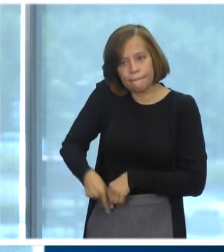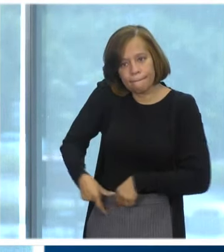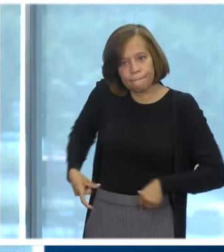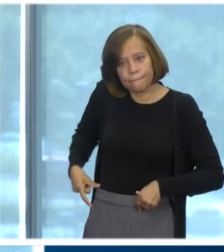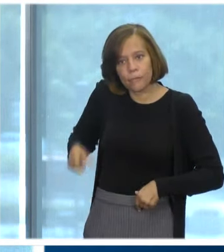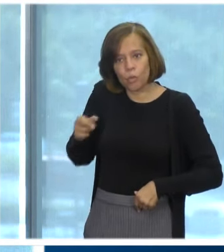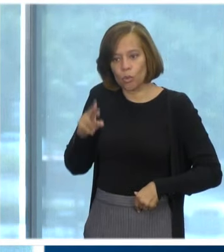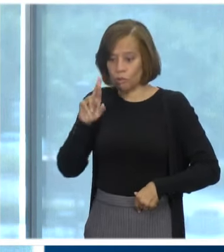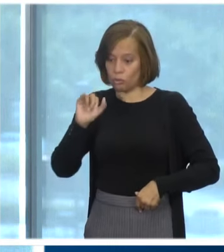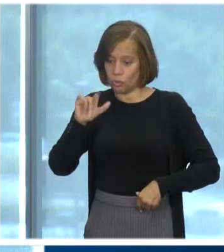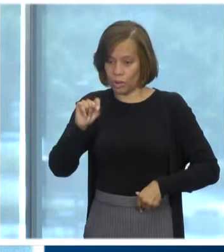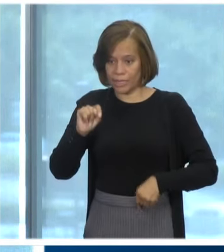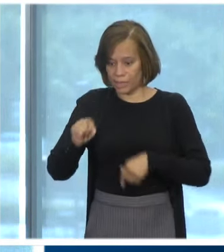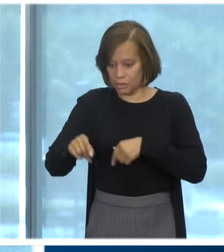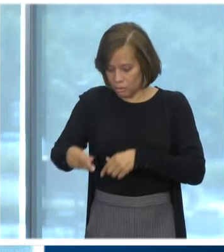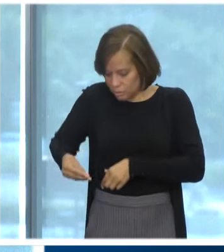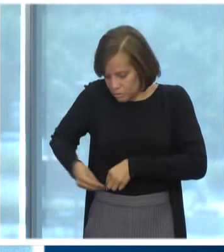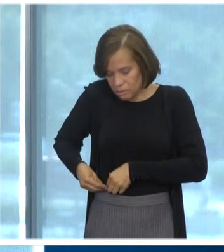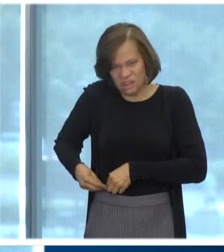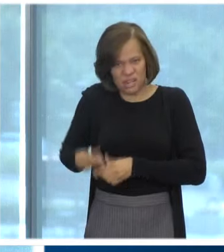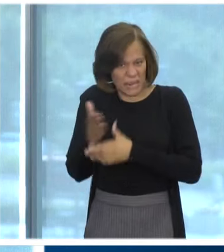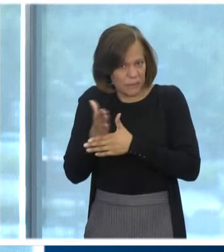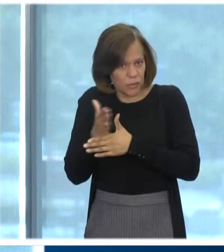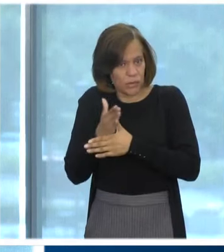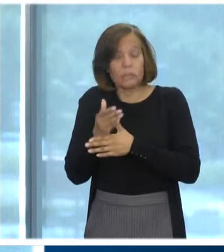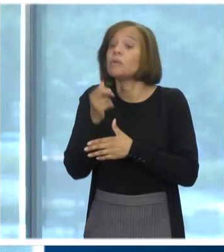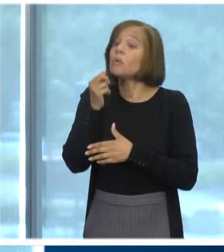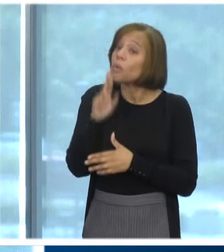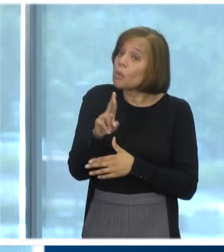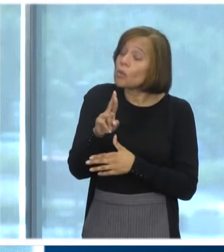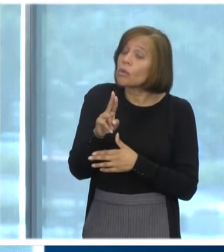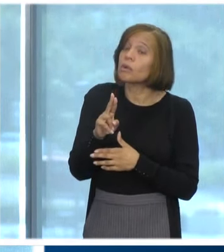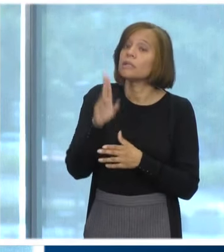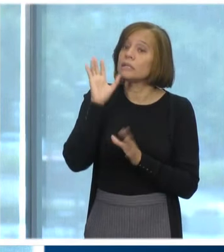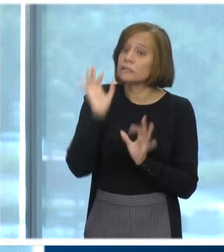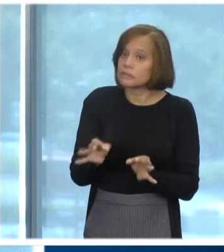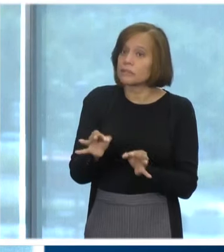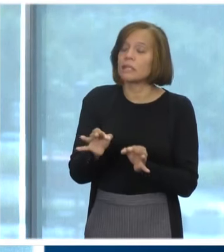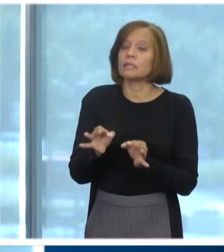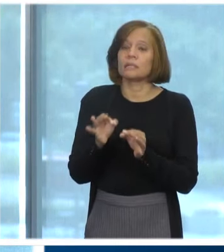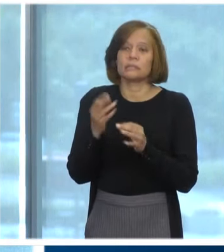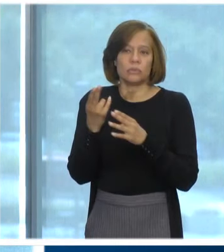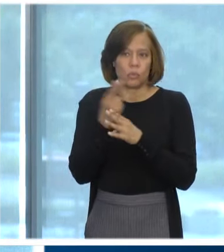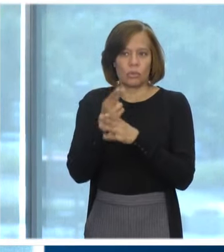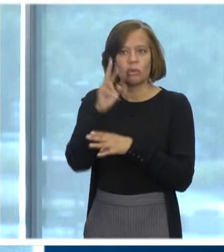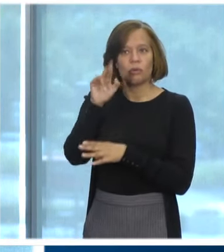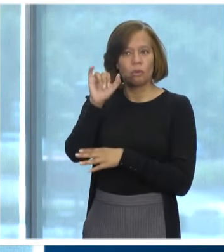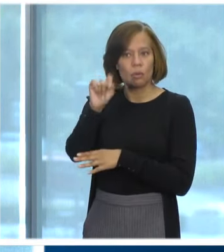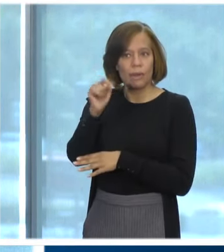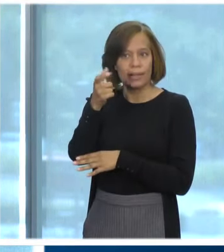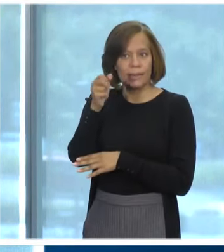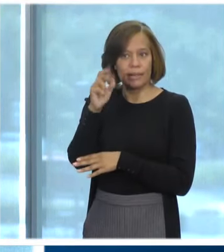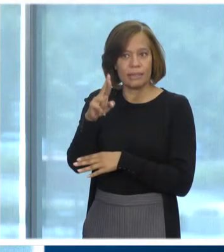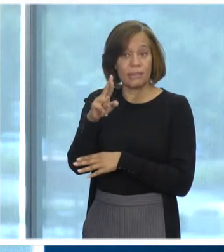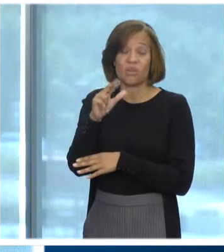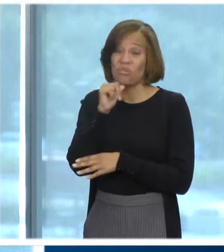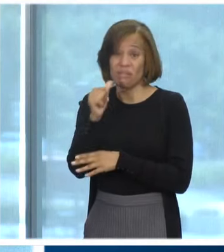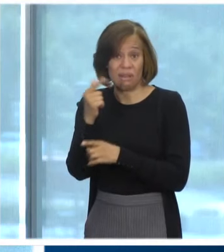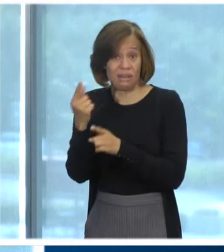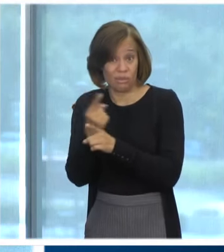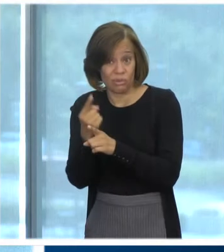chose at risk to their own safety to wear their riot gear incorrectly to ensure that their cameras were there and able to